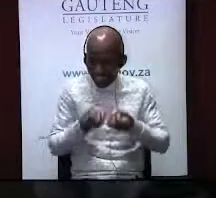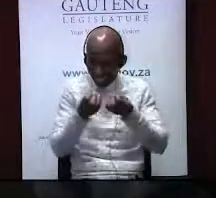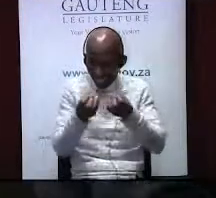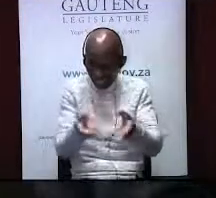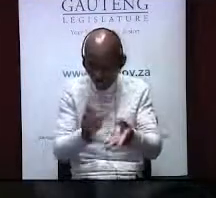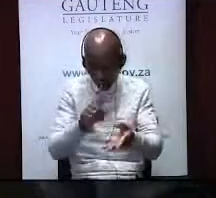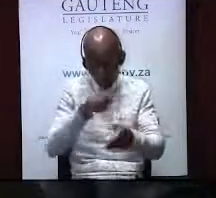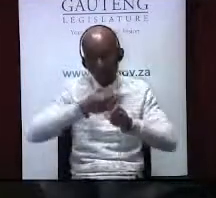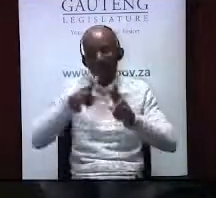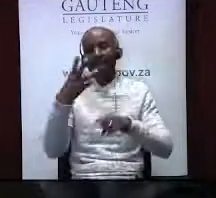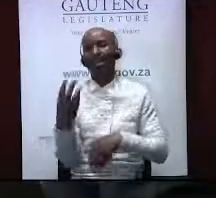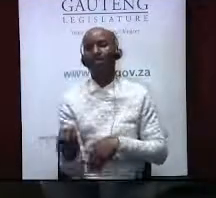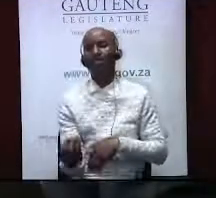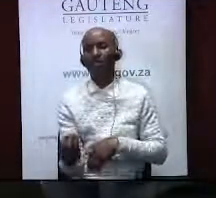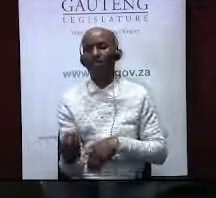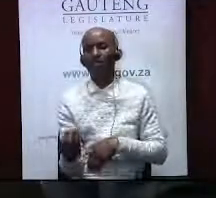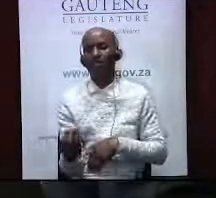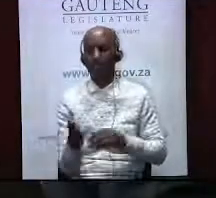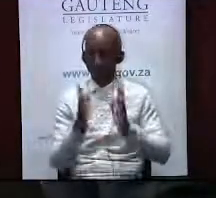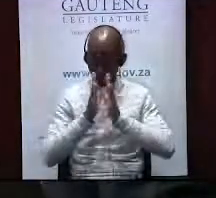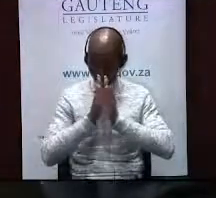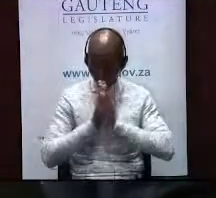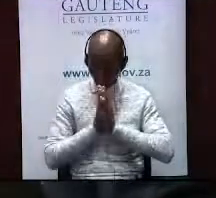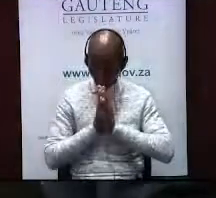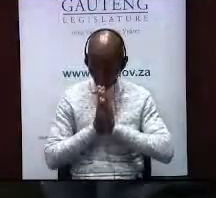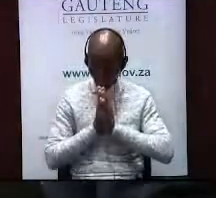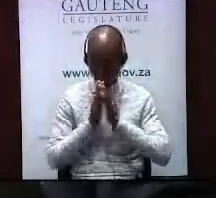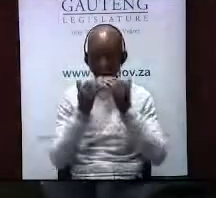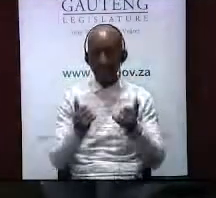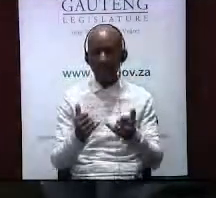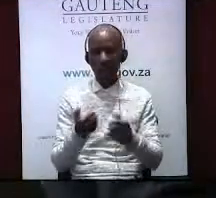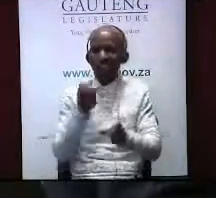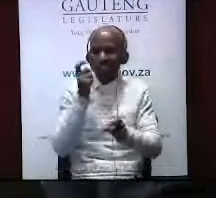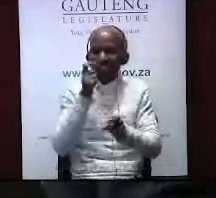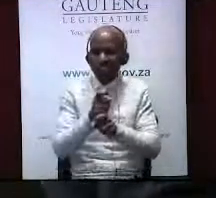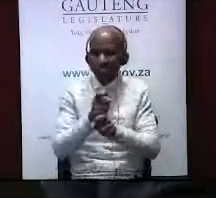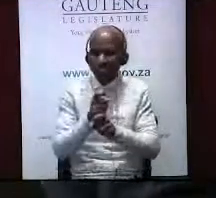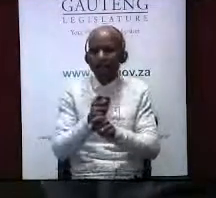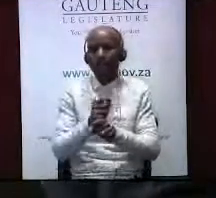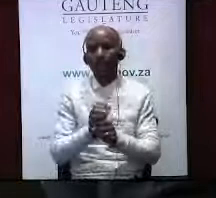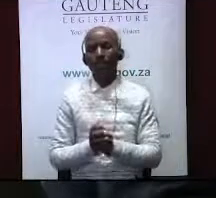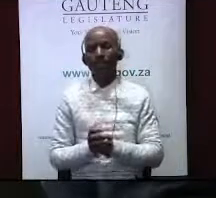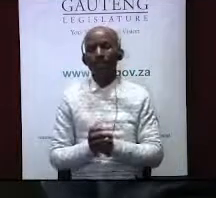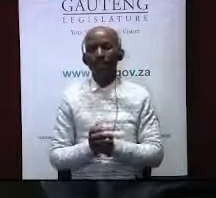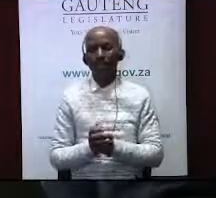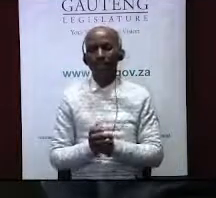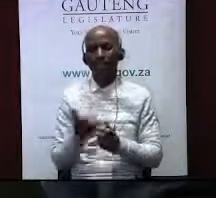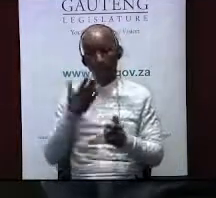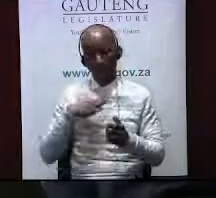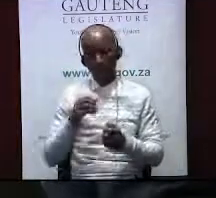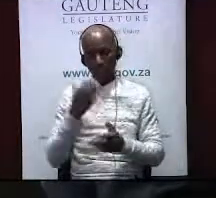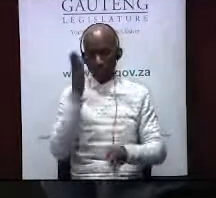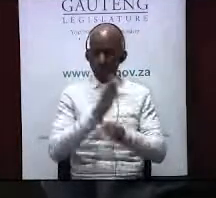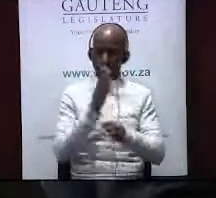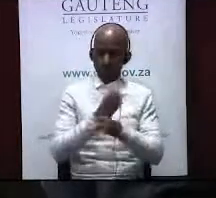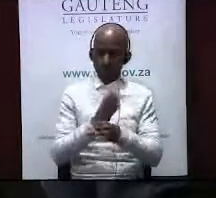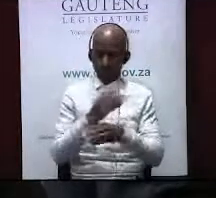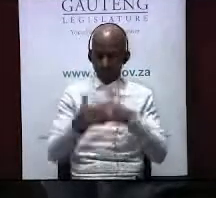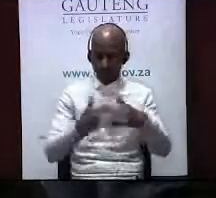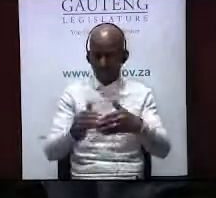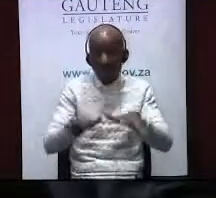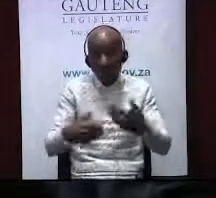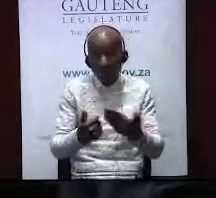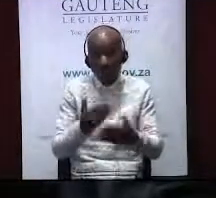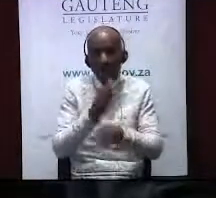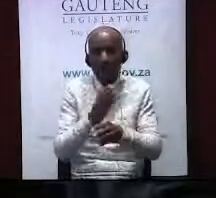what you don't have. The church, it's thriving so much, and it's expected to perform. And how